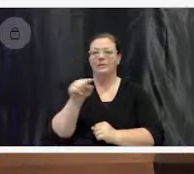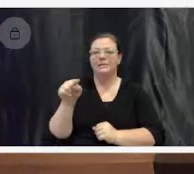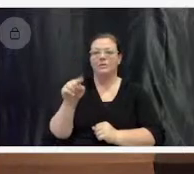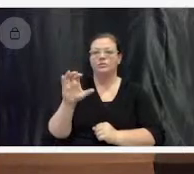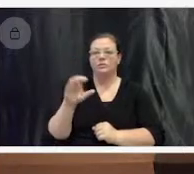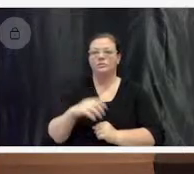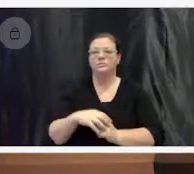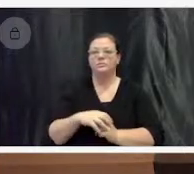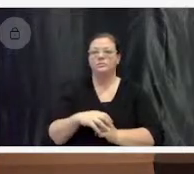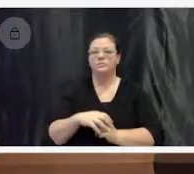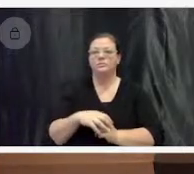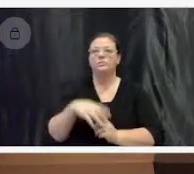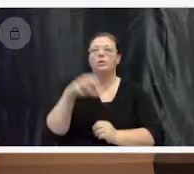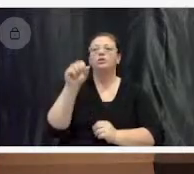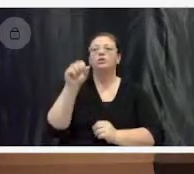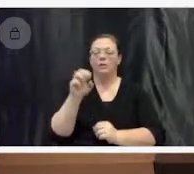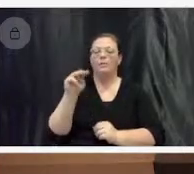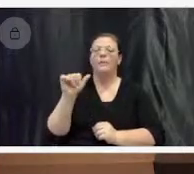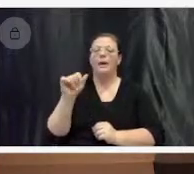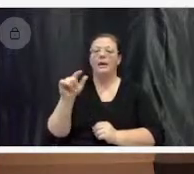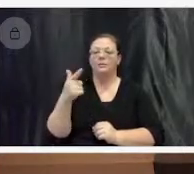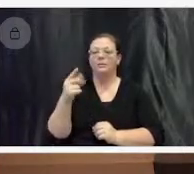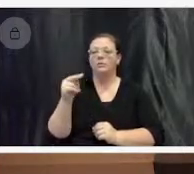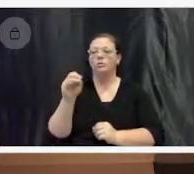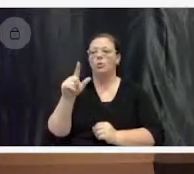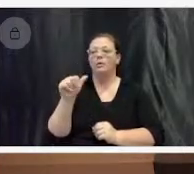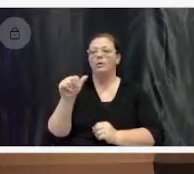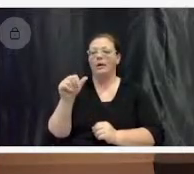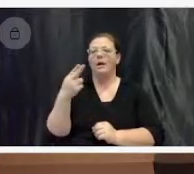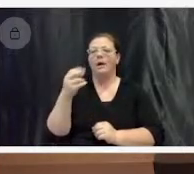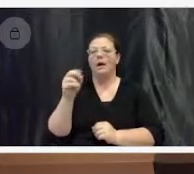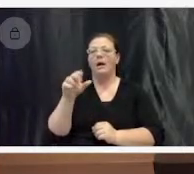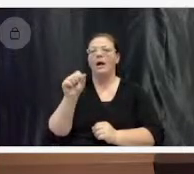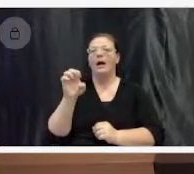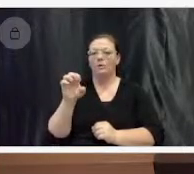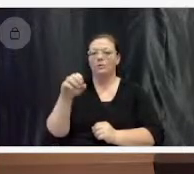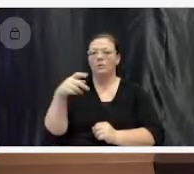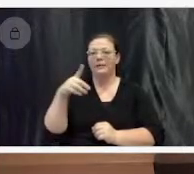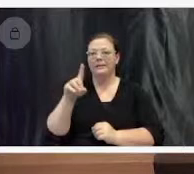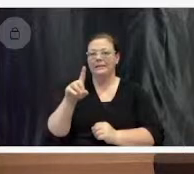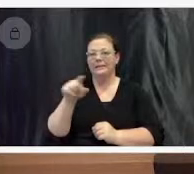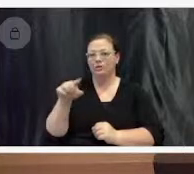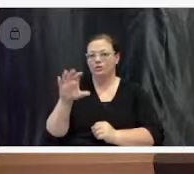Z8061-C, Southern Magnolia House, STR2, PD-C,